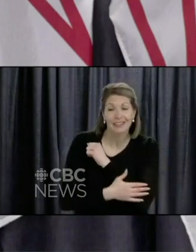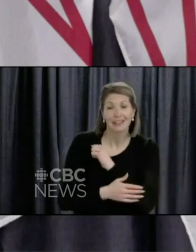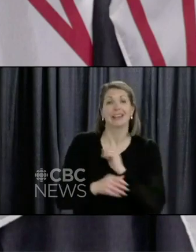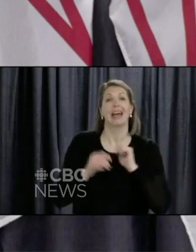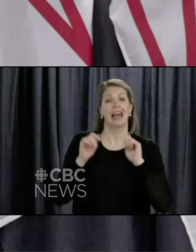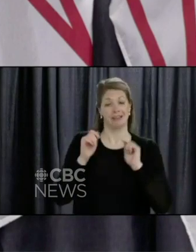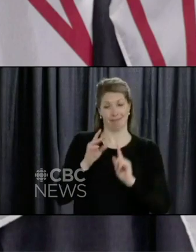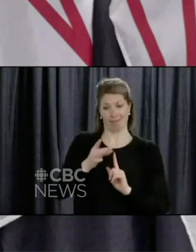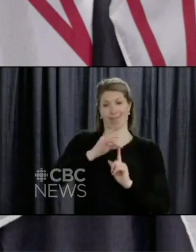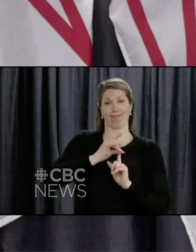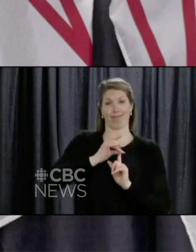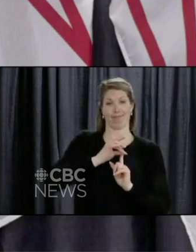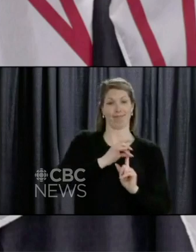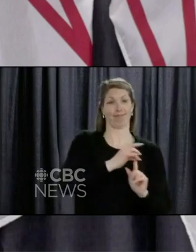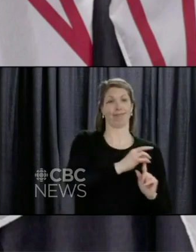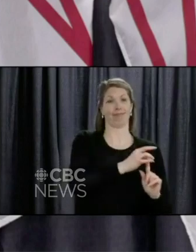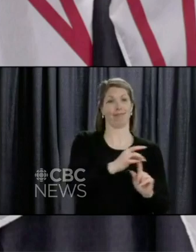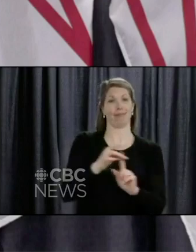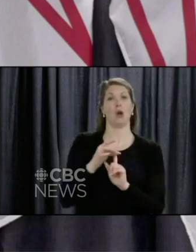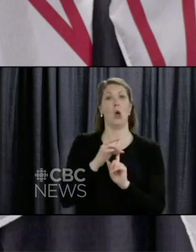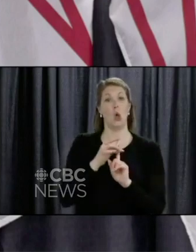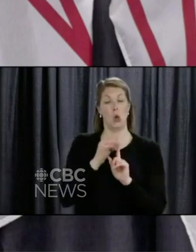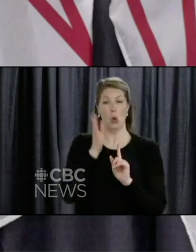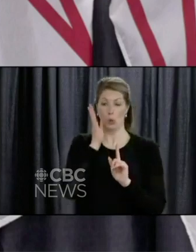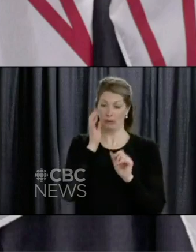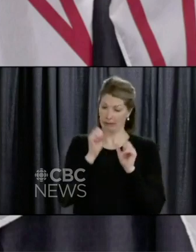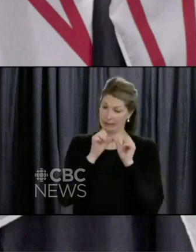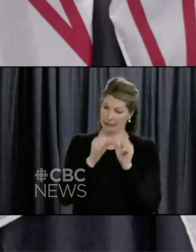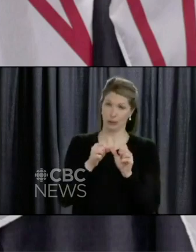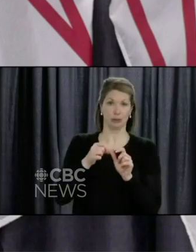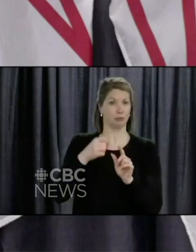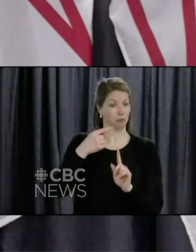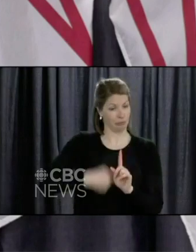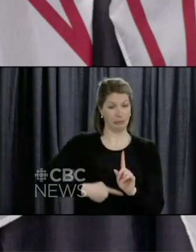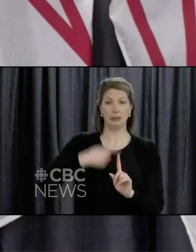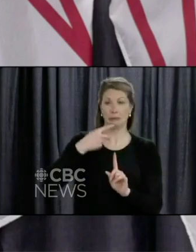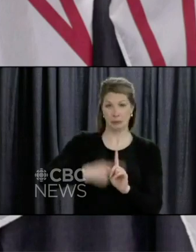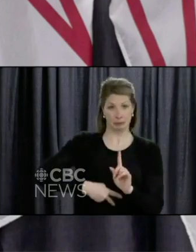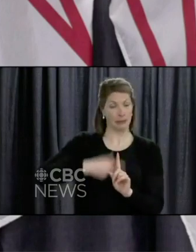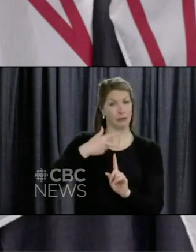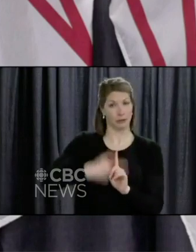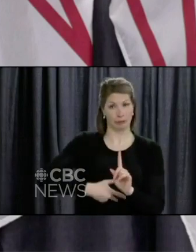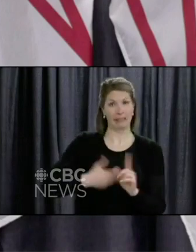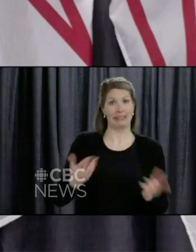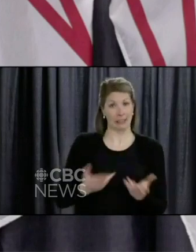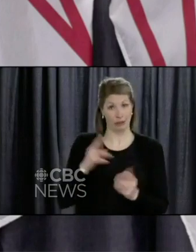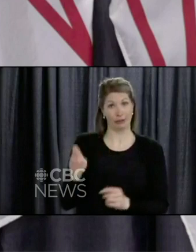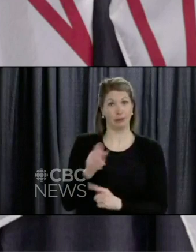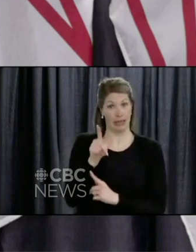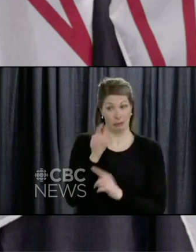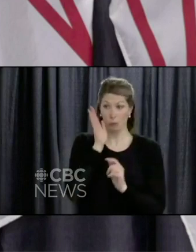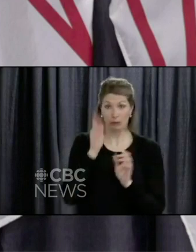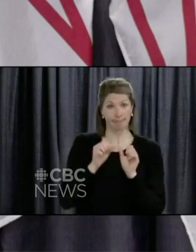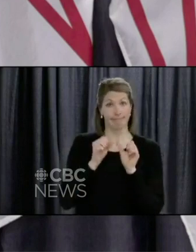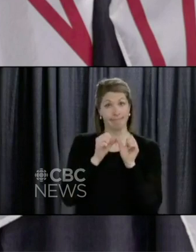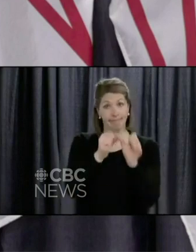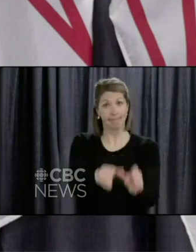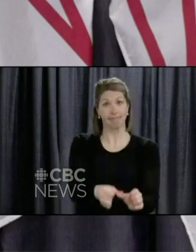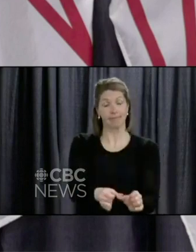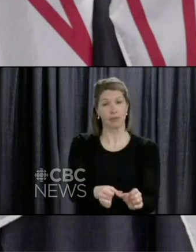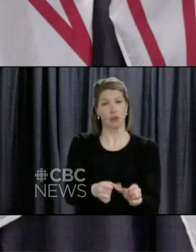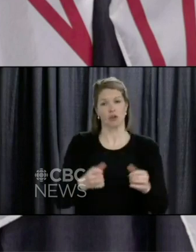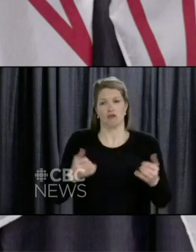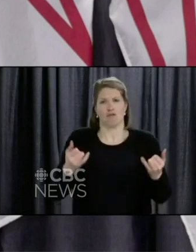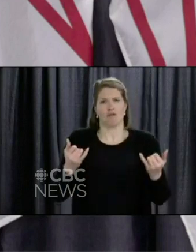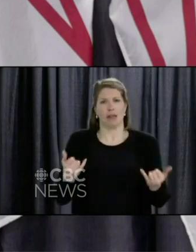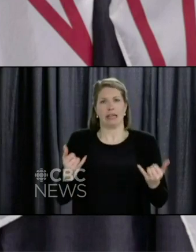invincible. It's going to be in our province for many months, as Dr. Rahman has said. So what it comes down to is really, how